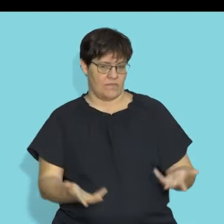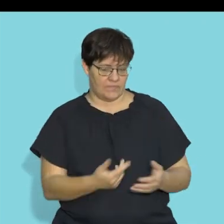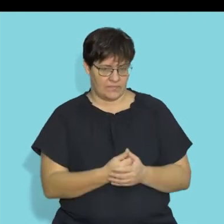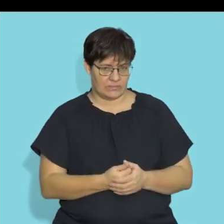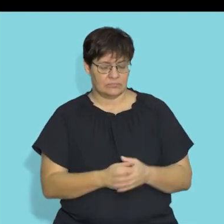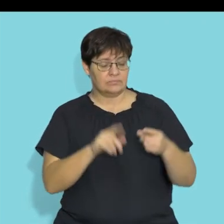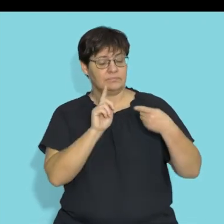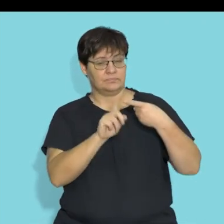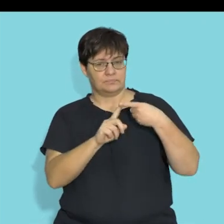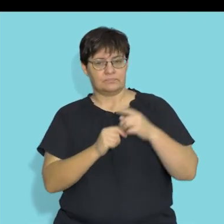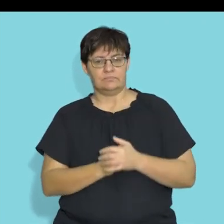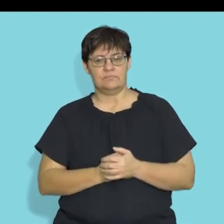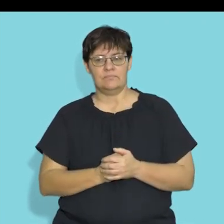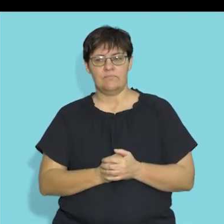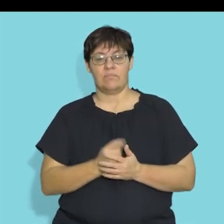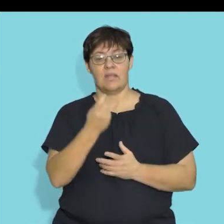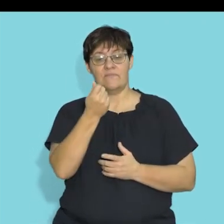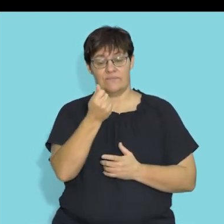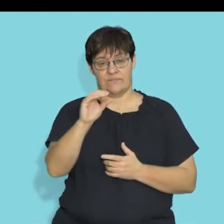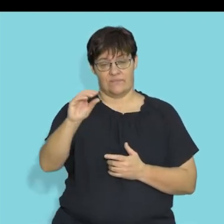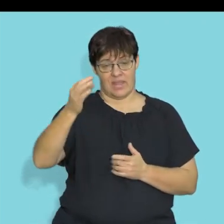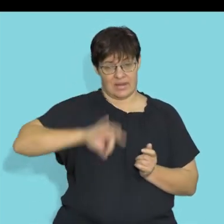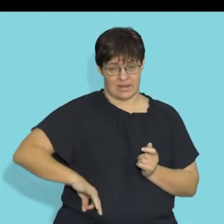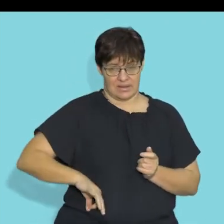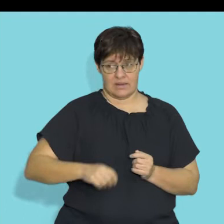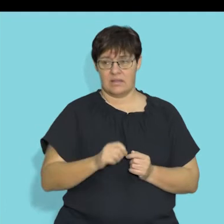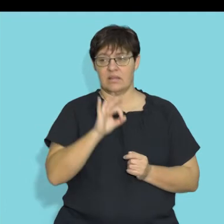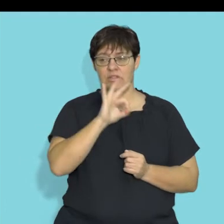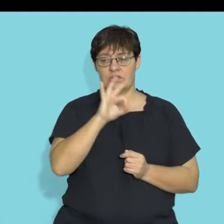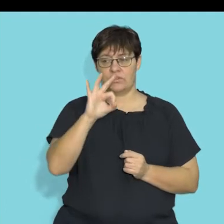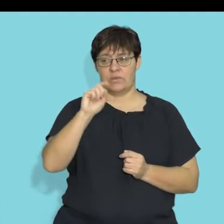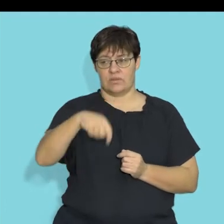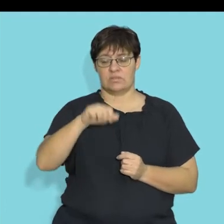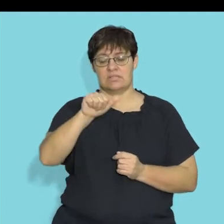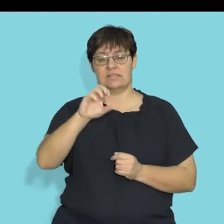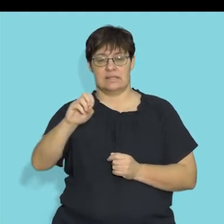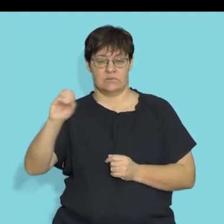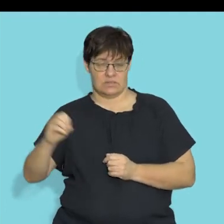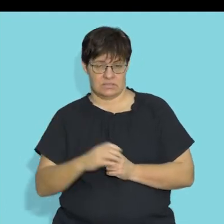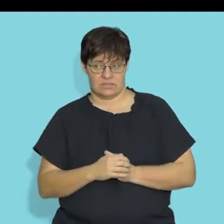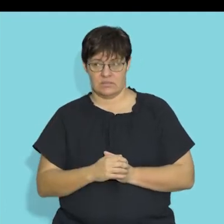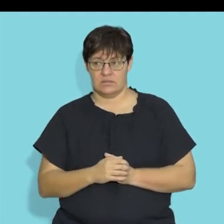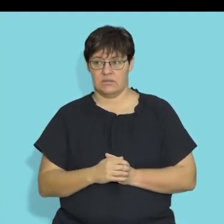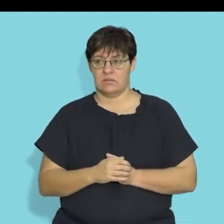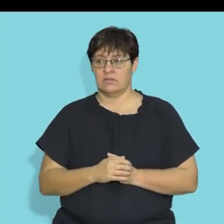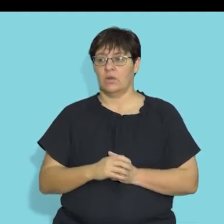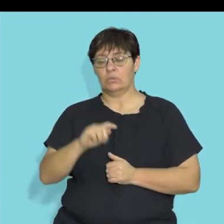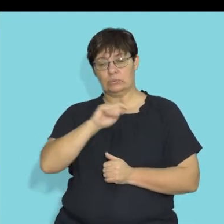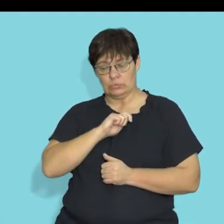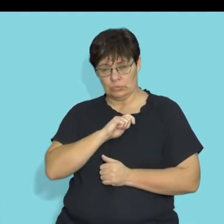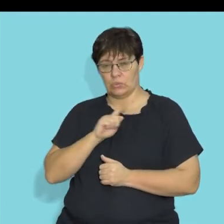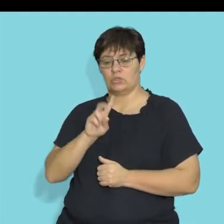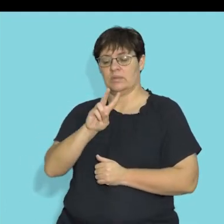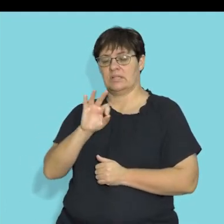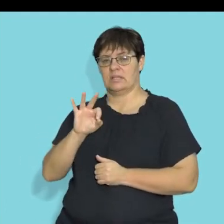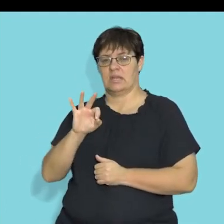concern. Let's look at the first one. Our fee income is at 33,600